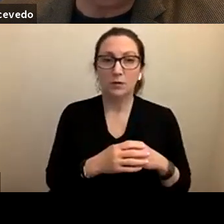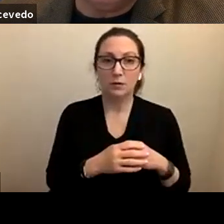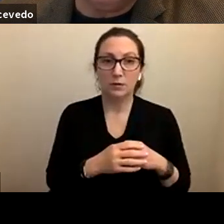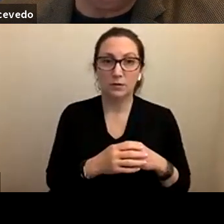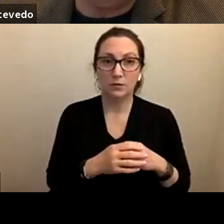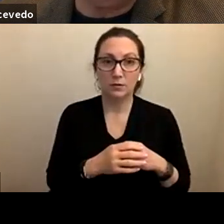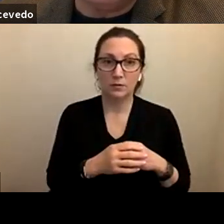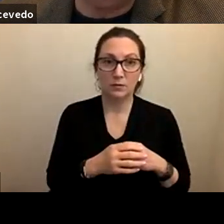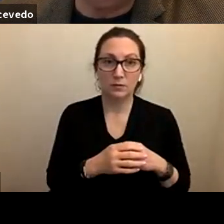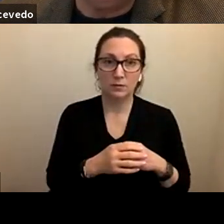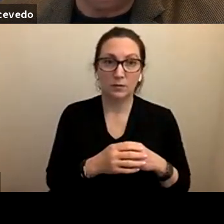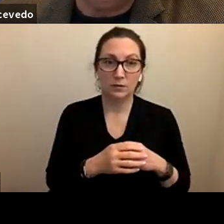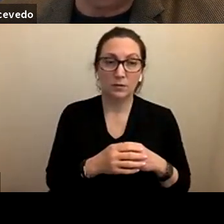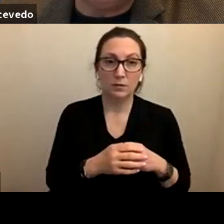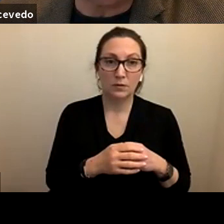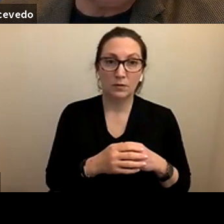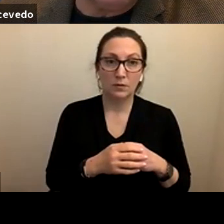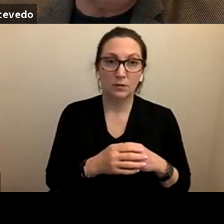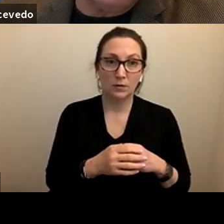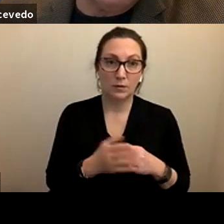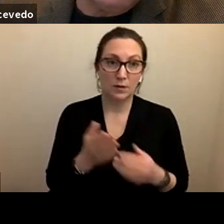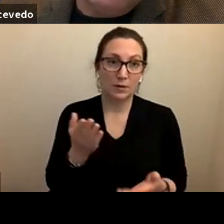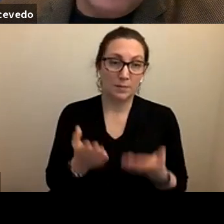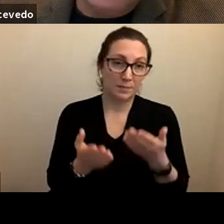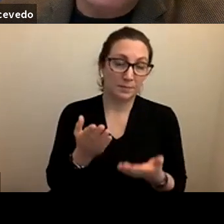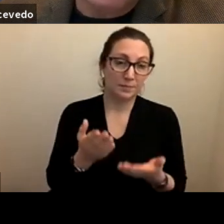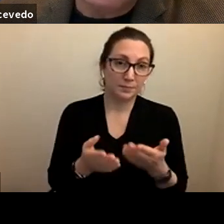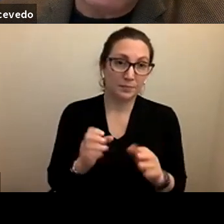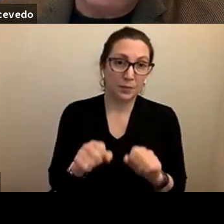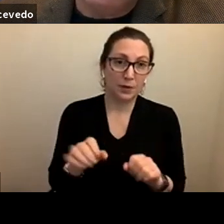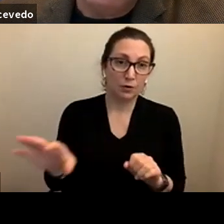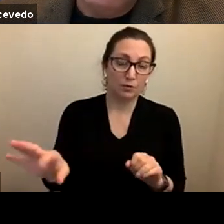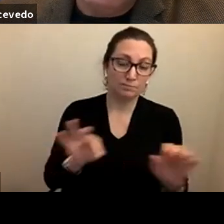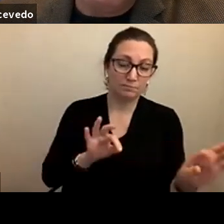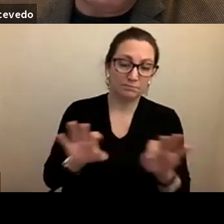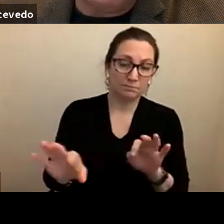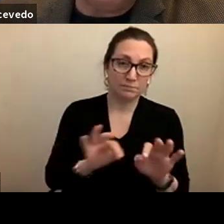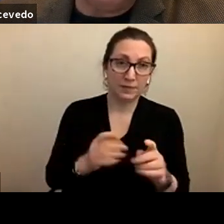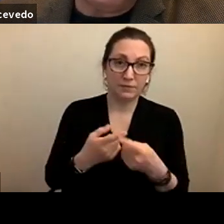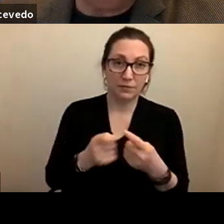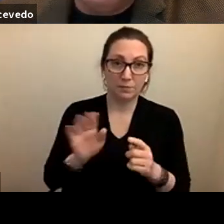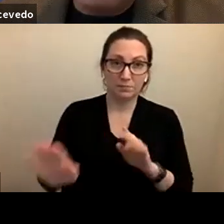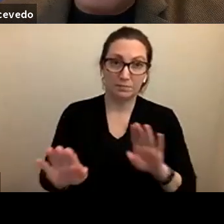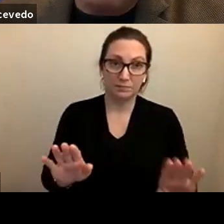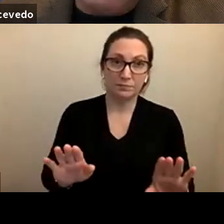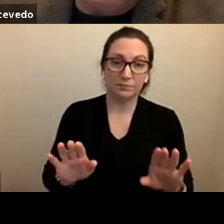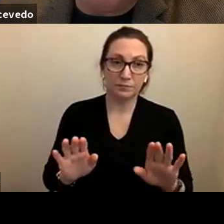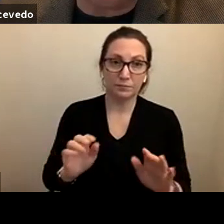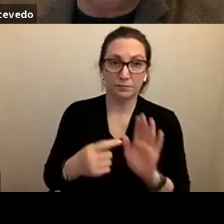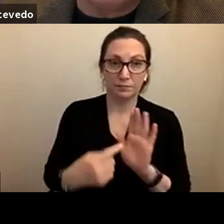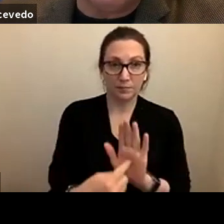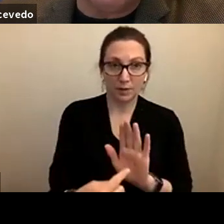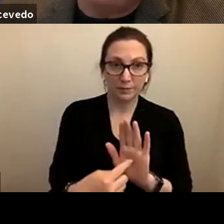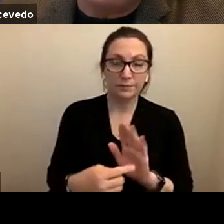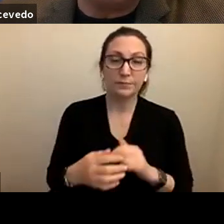draw from those instructions, maybe their example would be